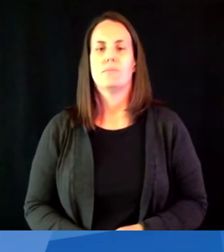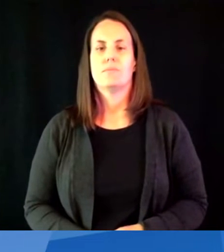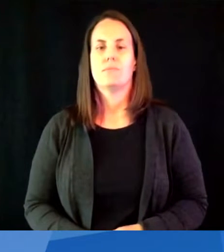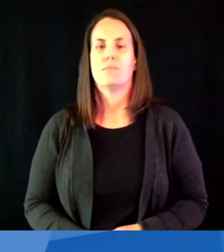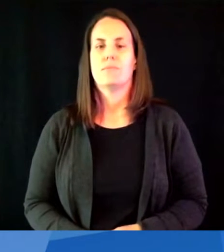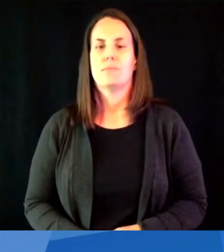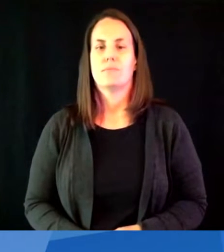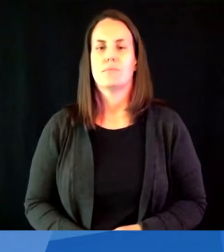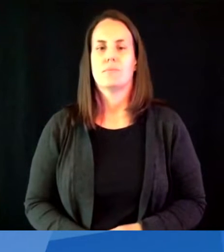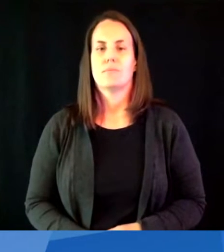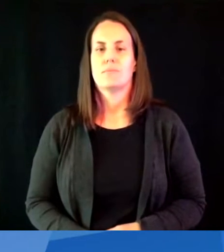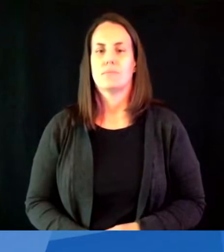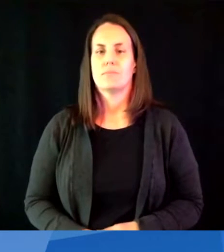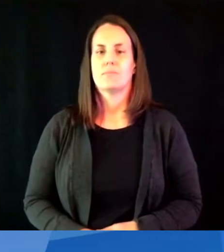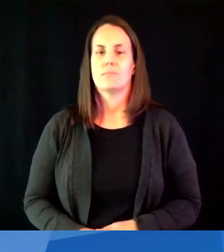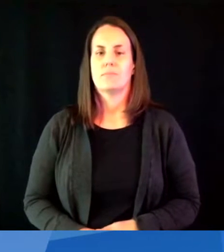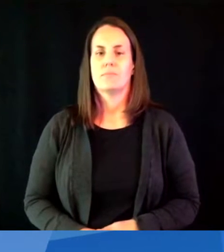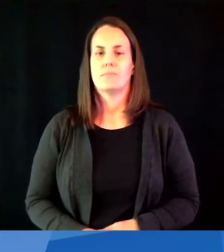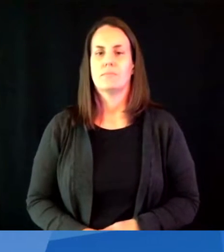Christine Flores.